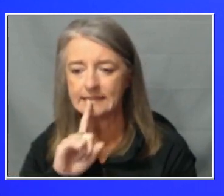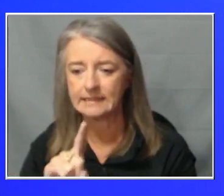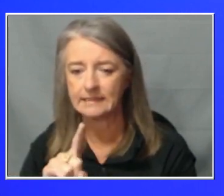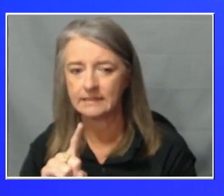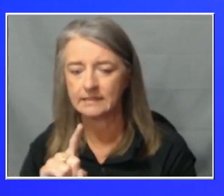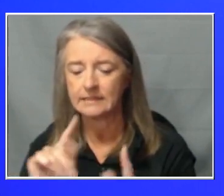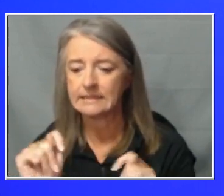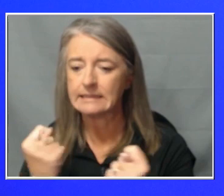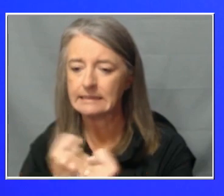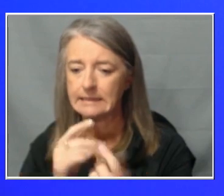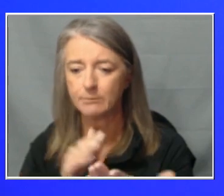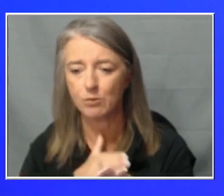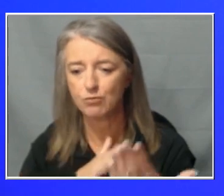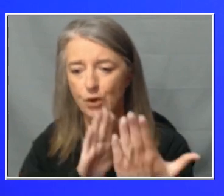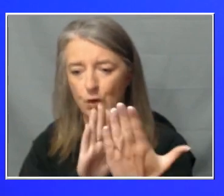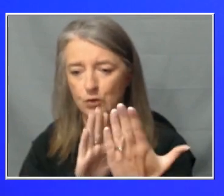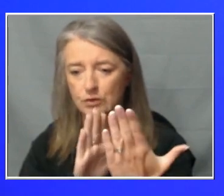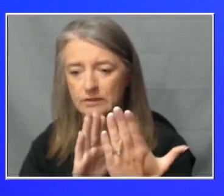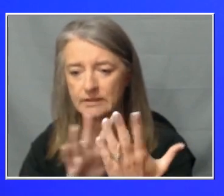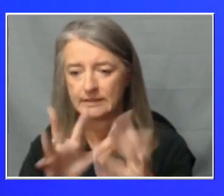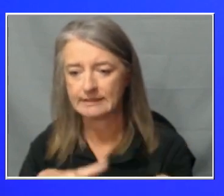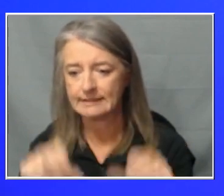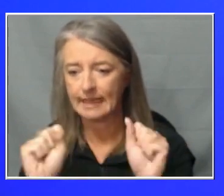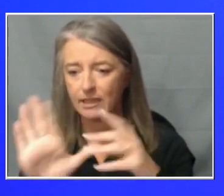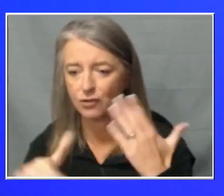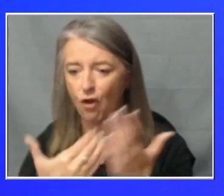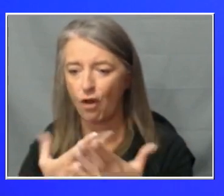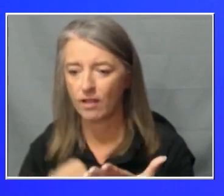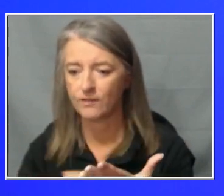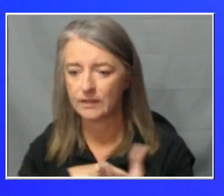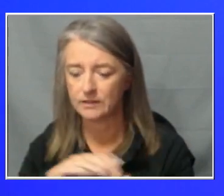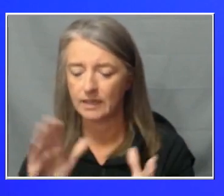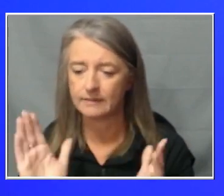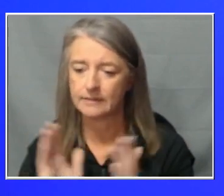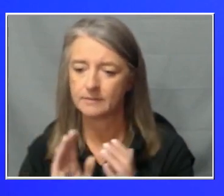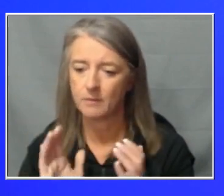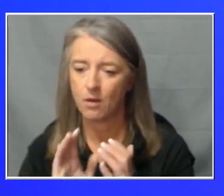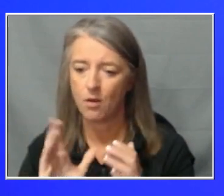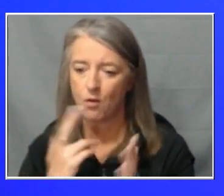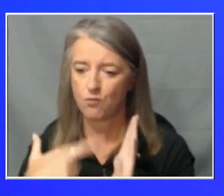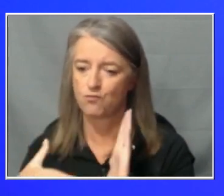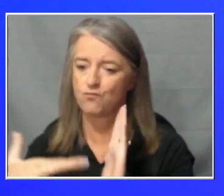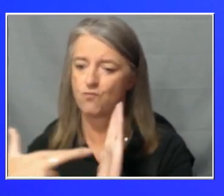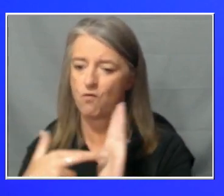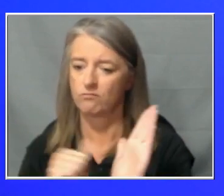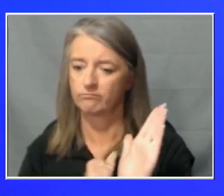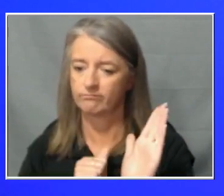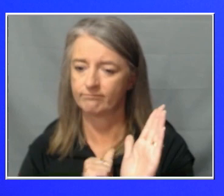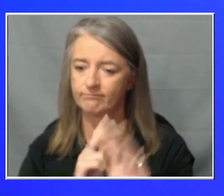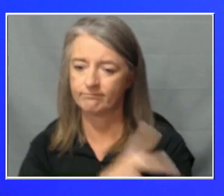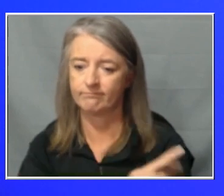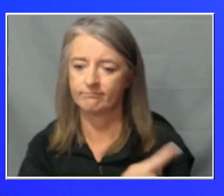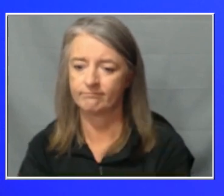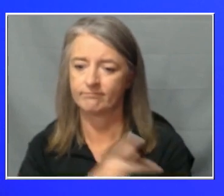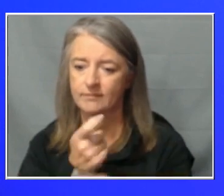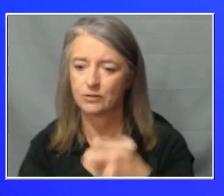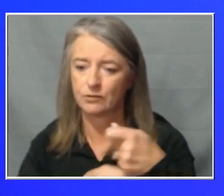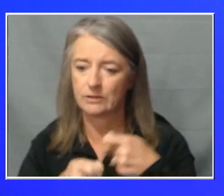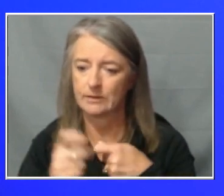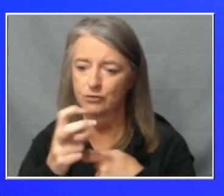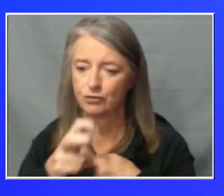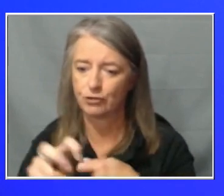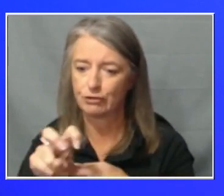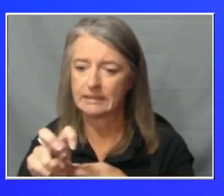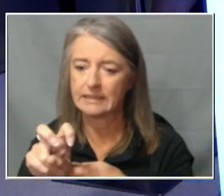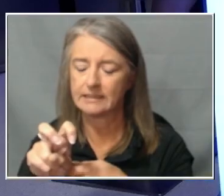team approach. It takes all of us to get this done. I have a very small role in patients in their transplant journey.